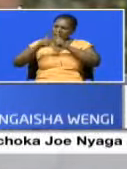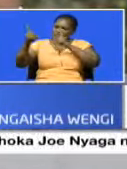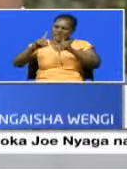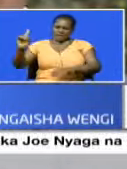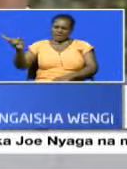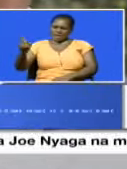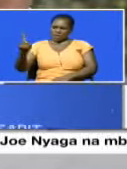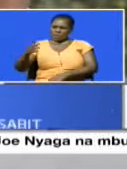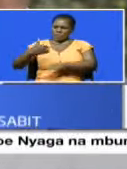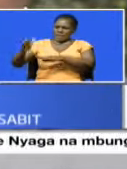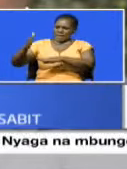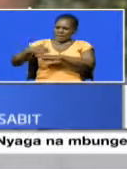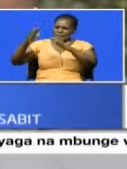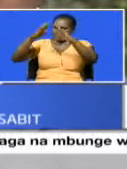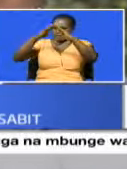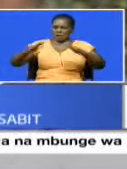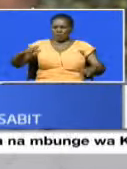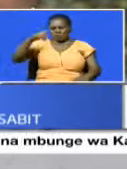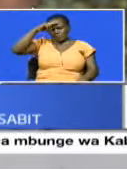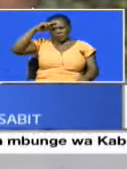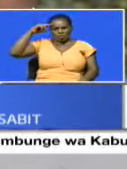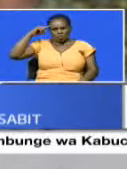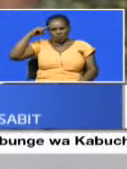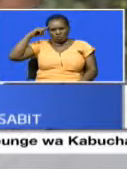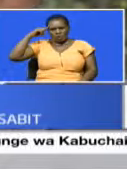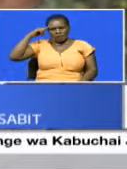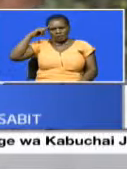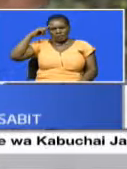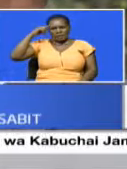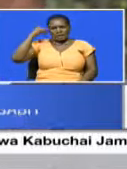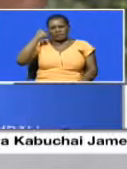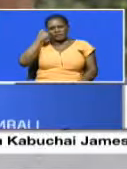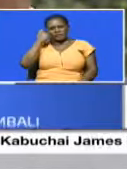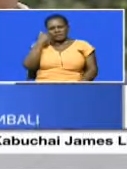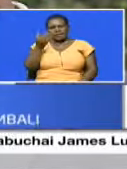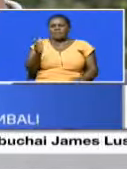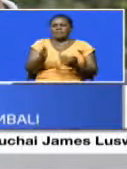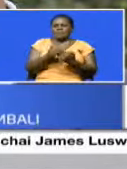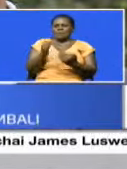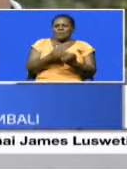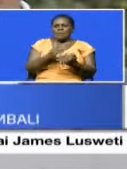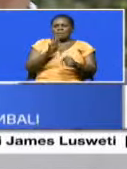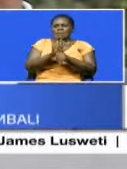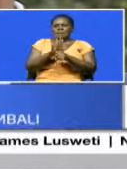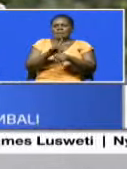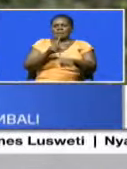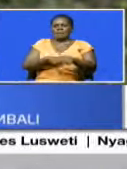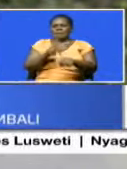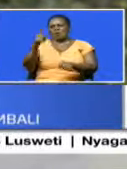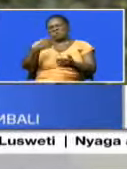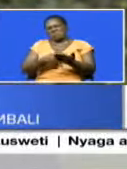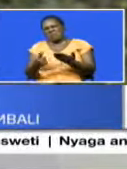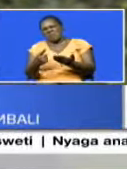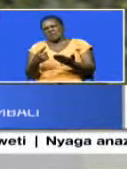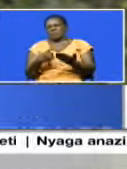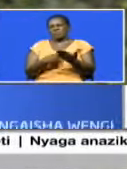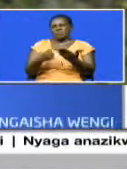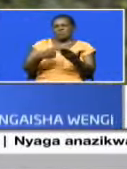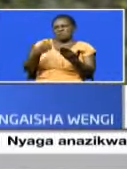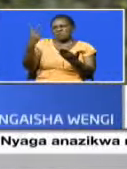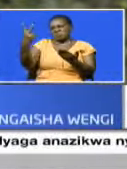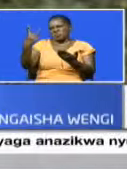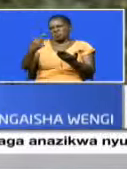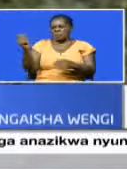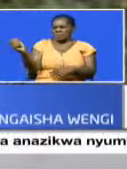houses, because they are in such patients, they need to be attended every so often, maybe after a week, after 2 weeks, after a